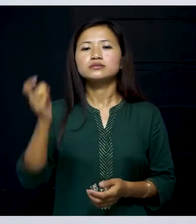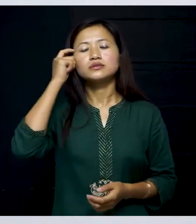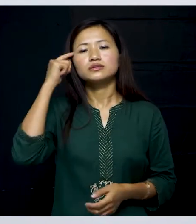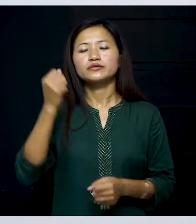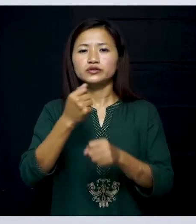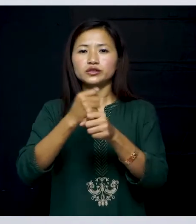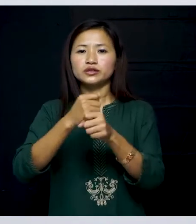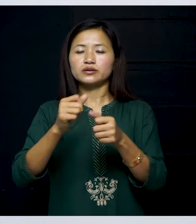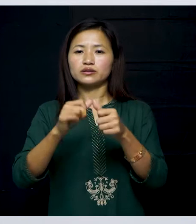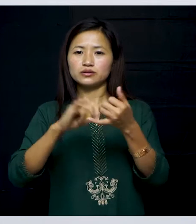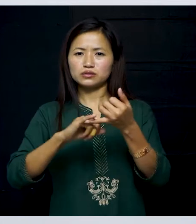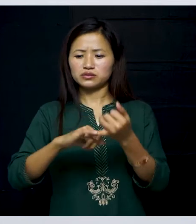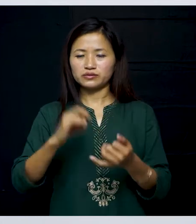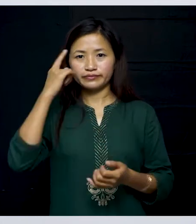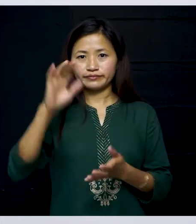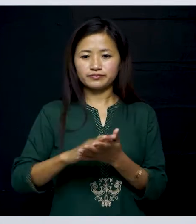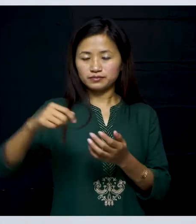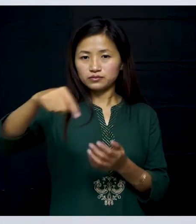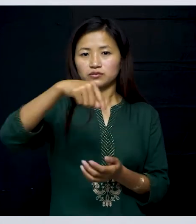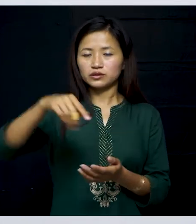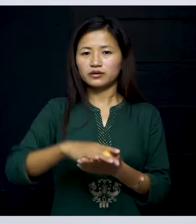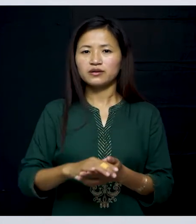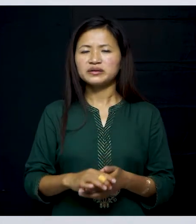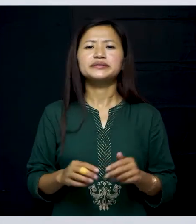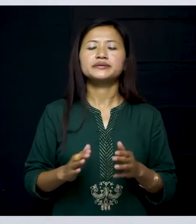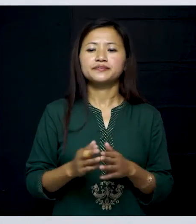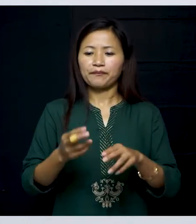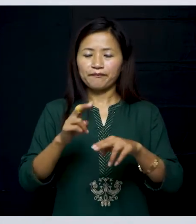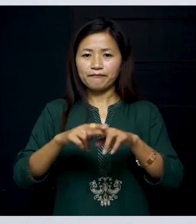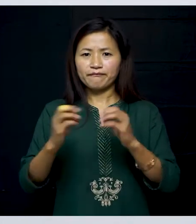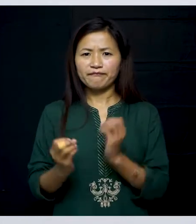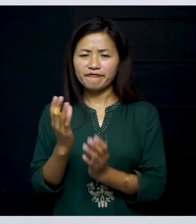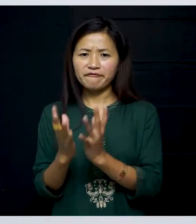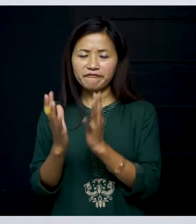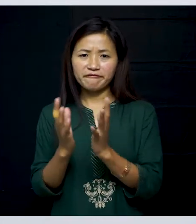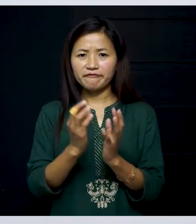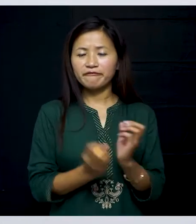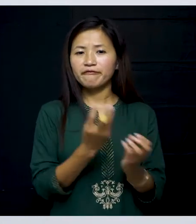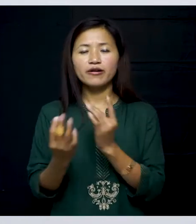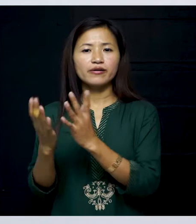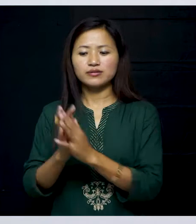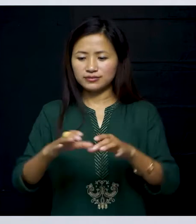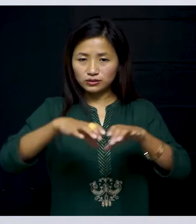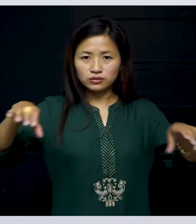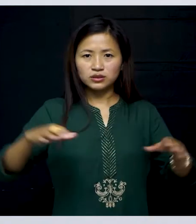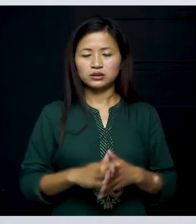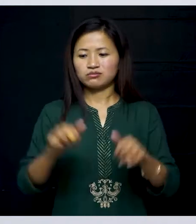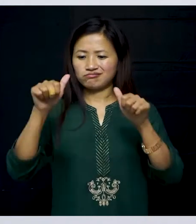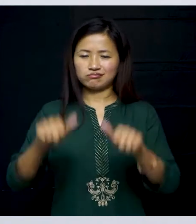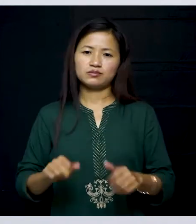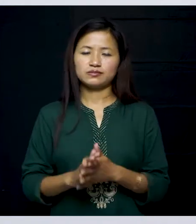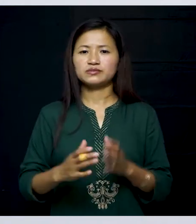the gas that you use for cooking, the firewood. We use different means, but without fire, I'm sure we will not be able to